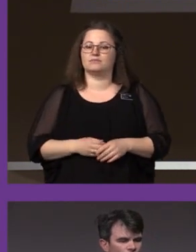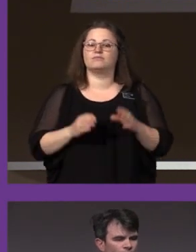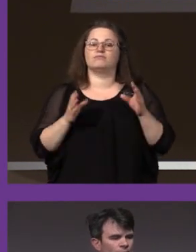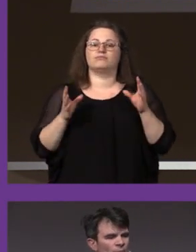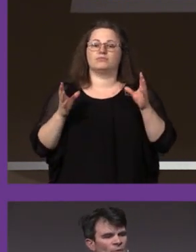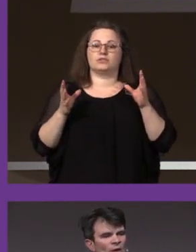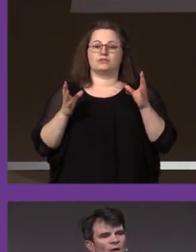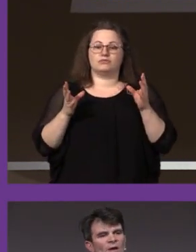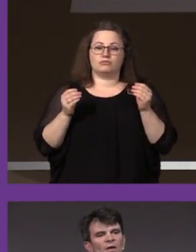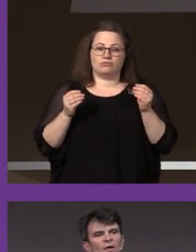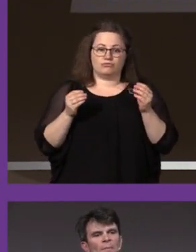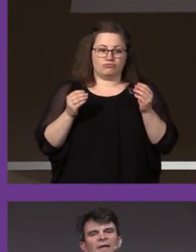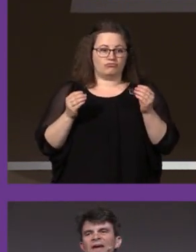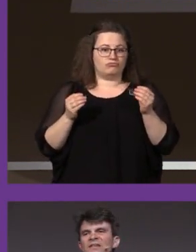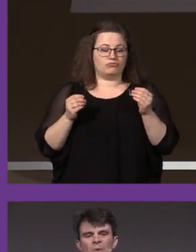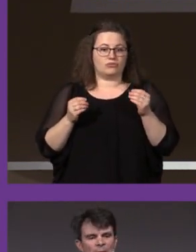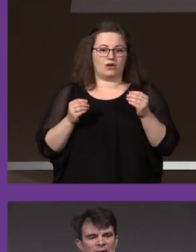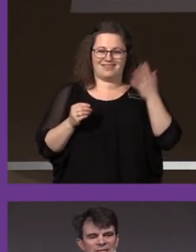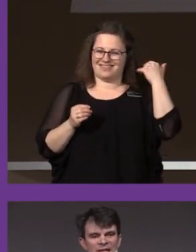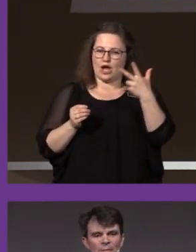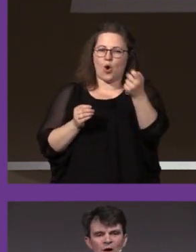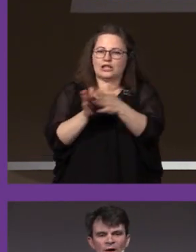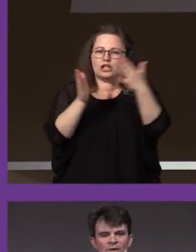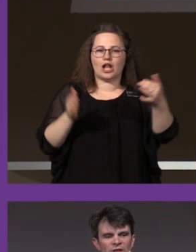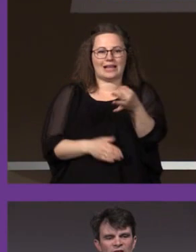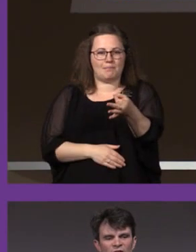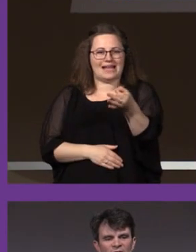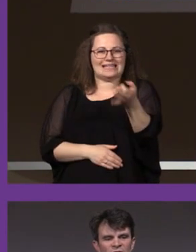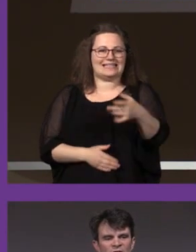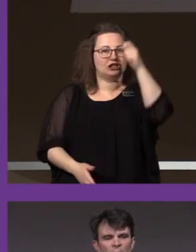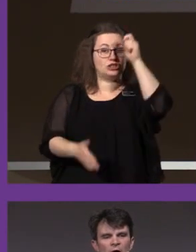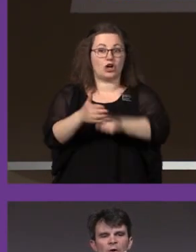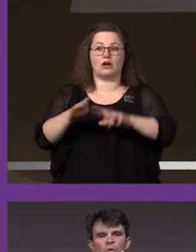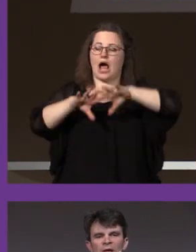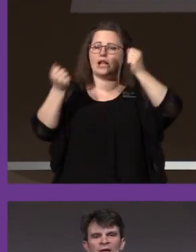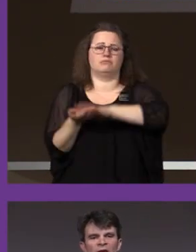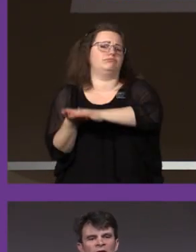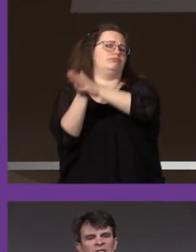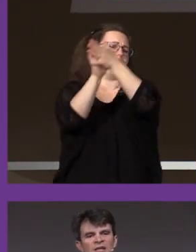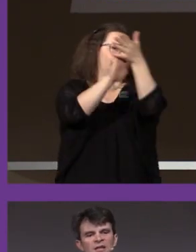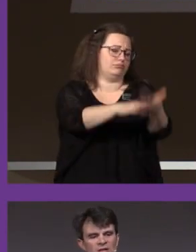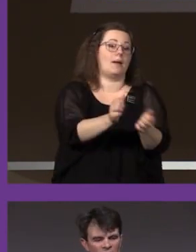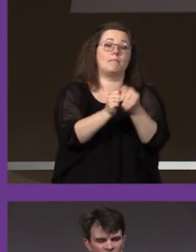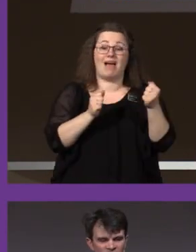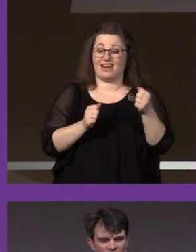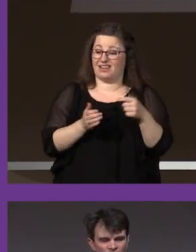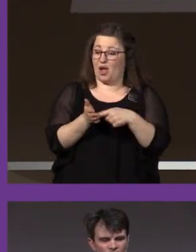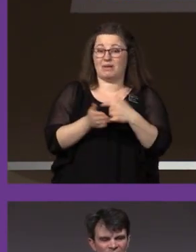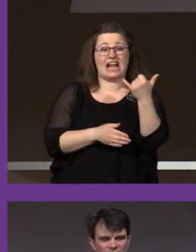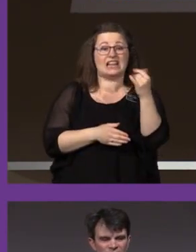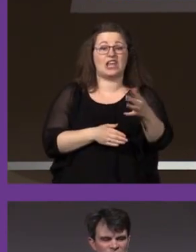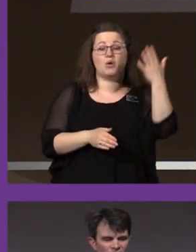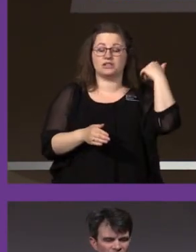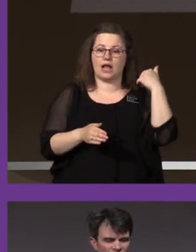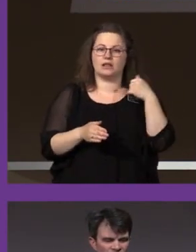So, back in the 80s when the PC came along, everything changed. But arguably, 10 years ago, with